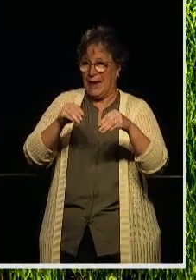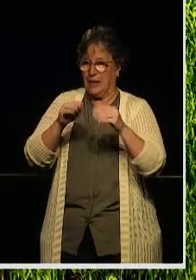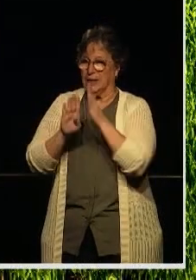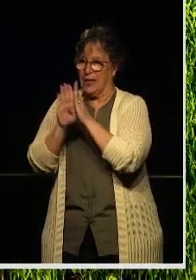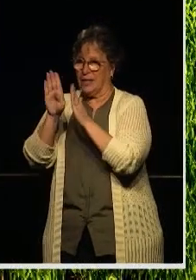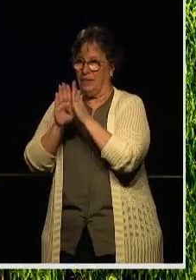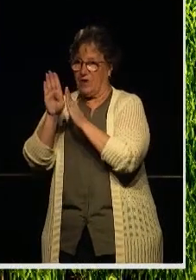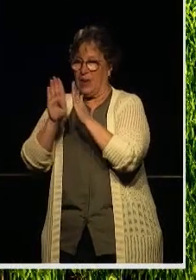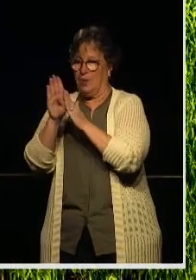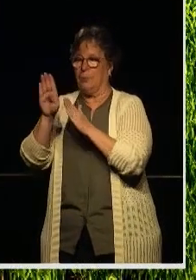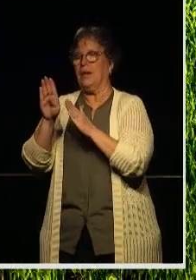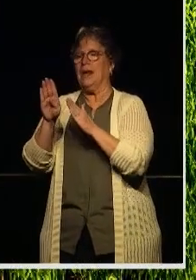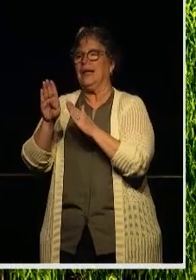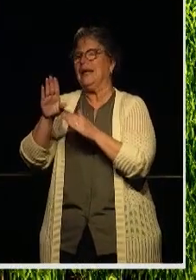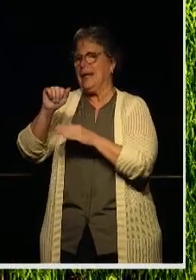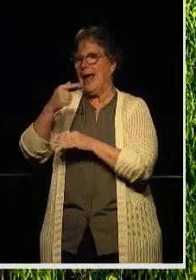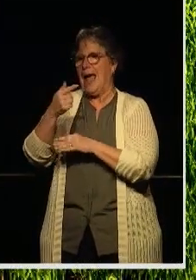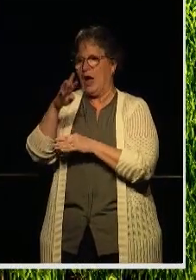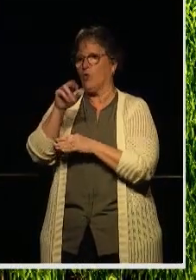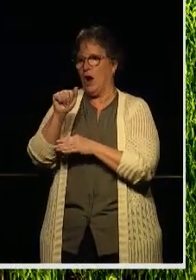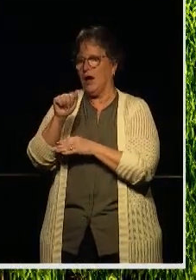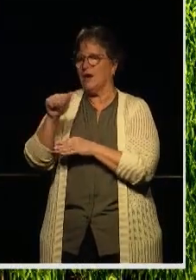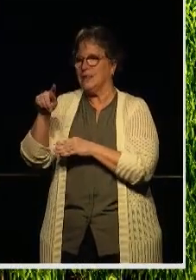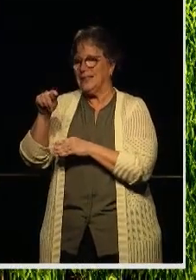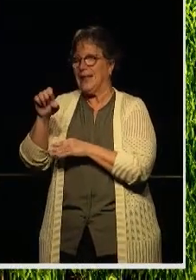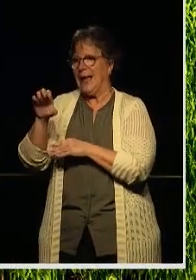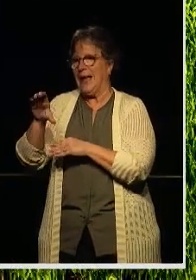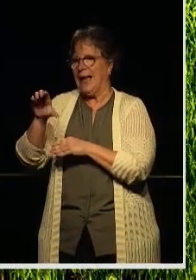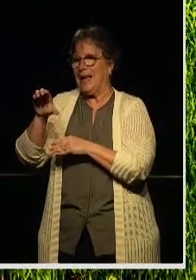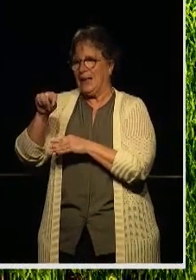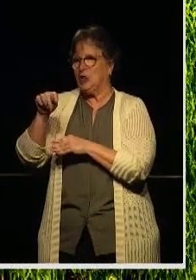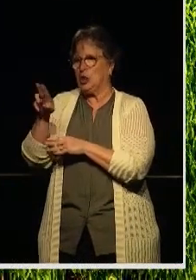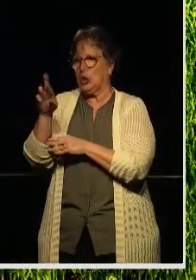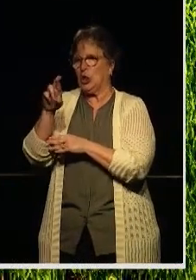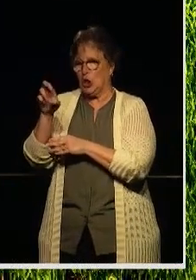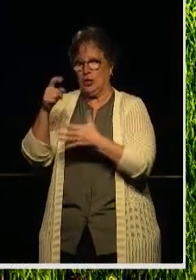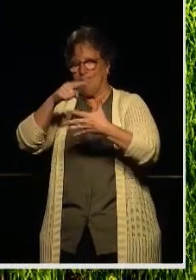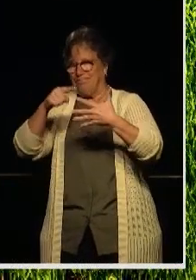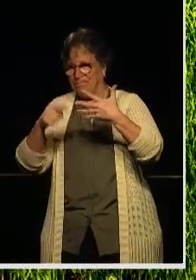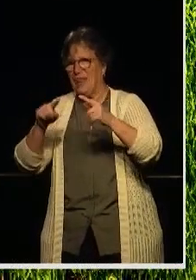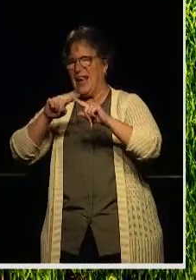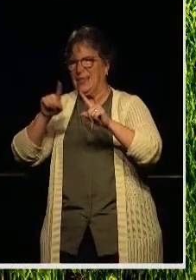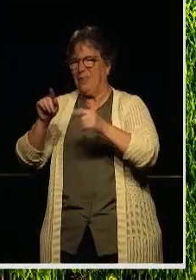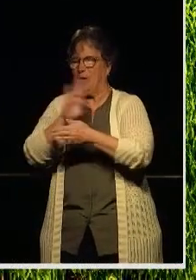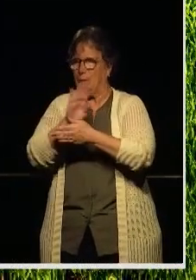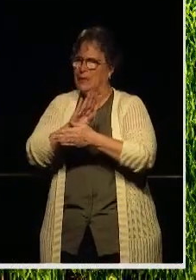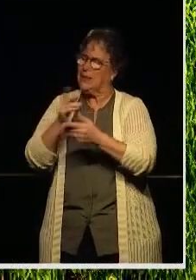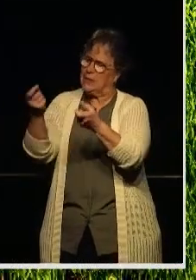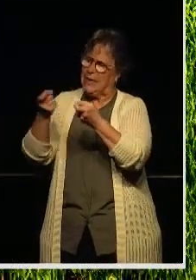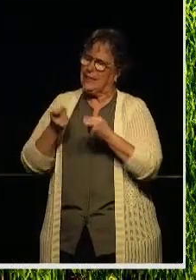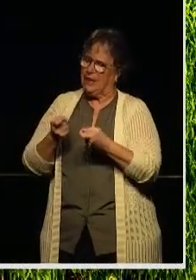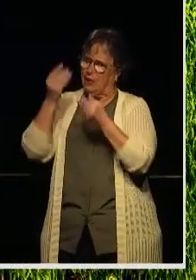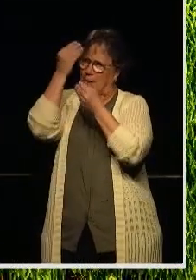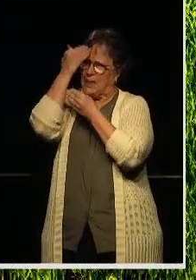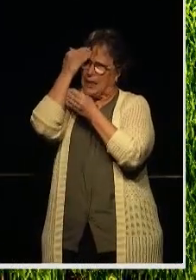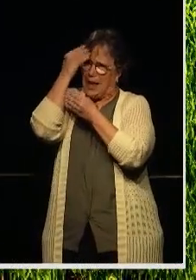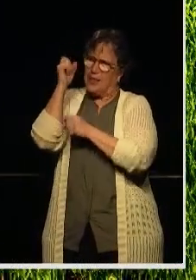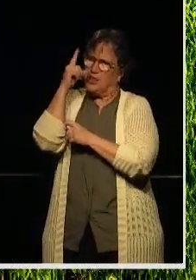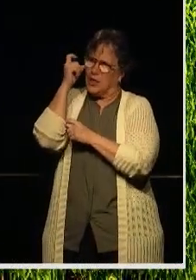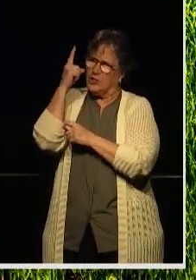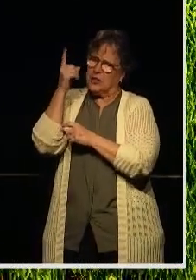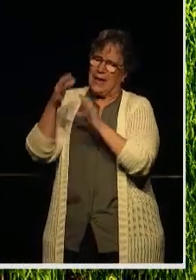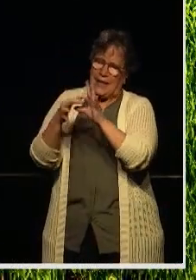at AeroFarms and Agritecture, icons in the controlled environment agriculture industry, and that has given me the knowledge, understanding, and